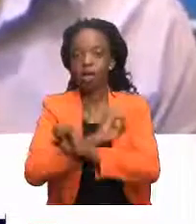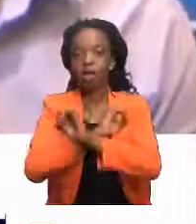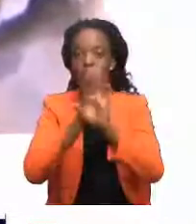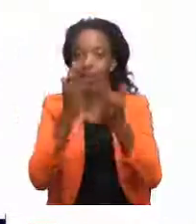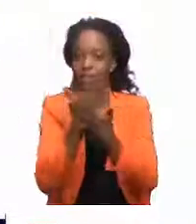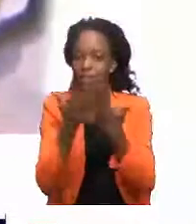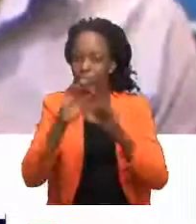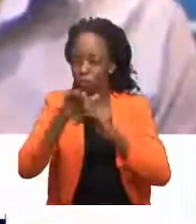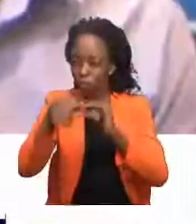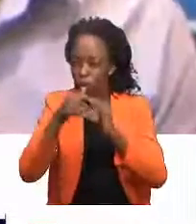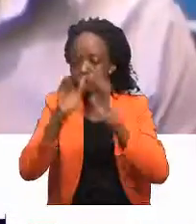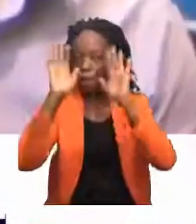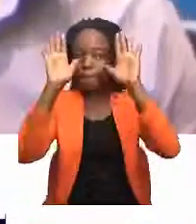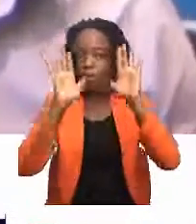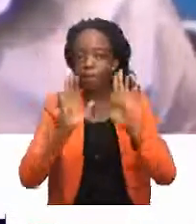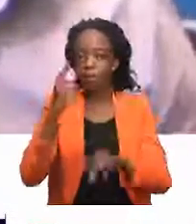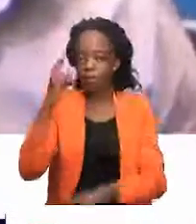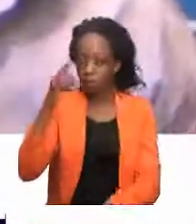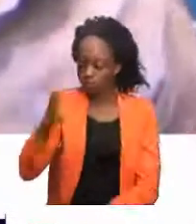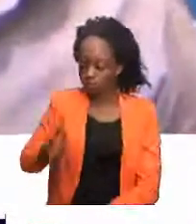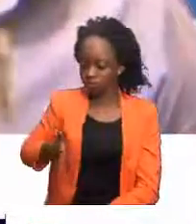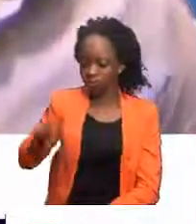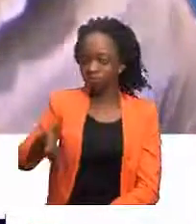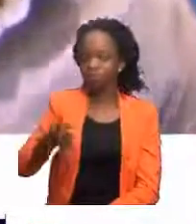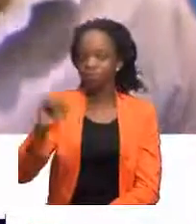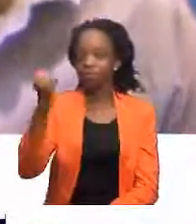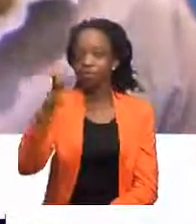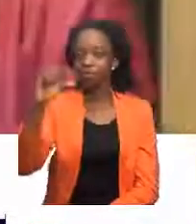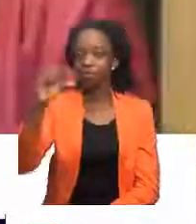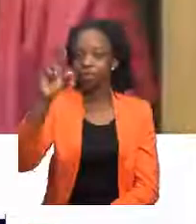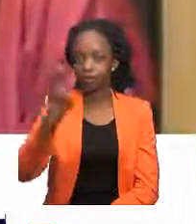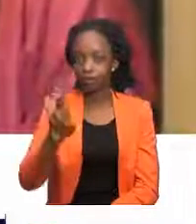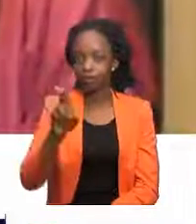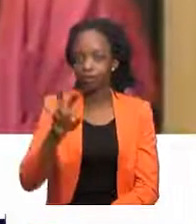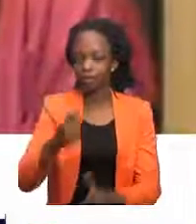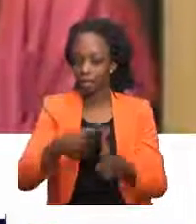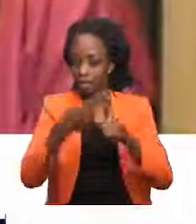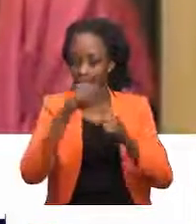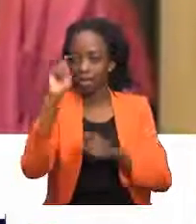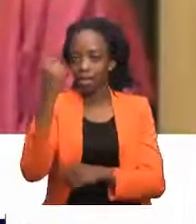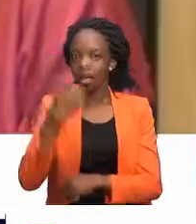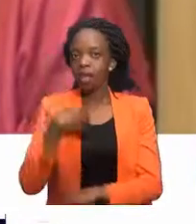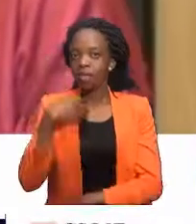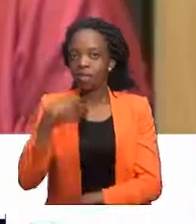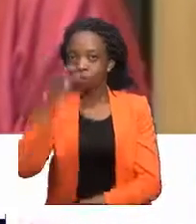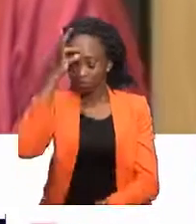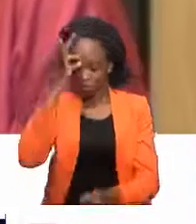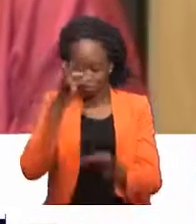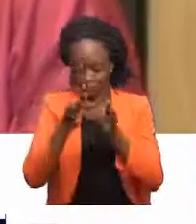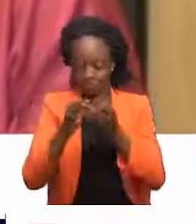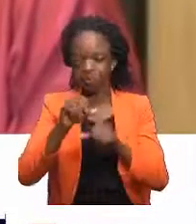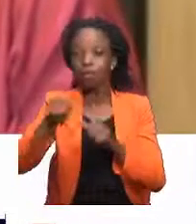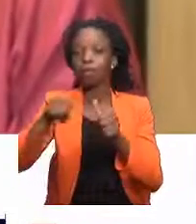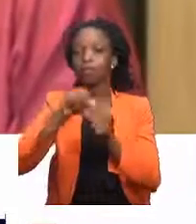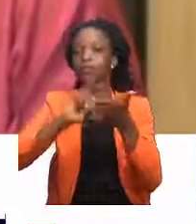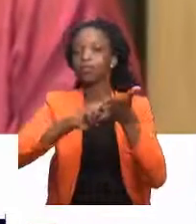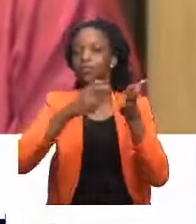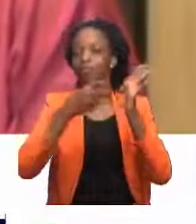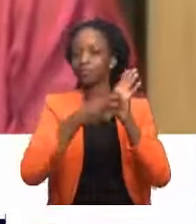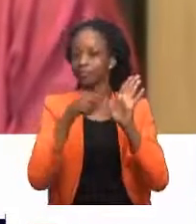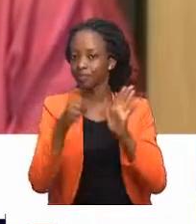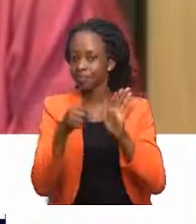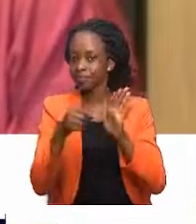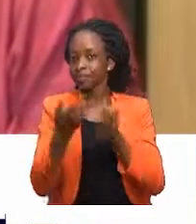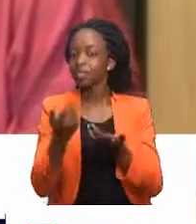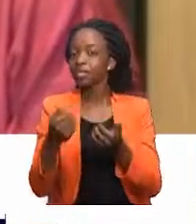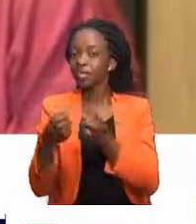stakabadhi zote muhimu za reli hii ya SGR, ndipo Wakenya wawe na imani kuhusu mradi huu ambao umekuwa